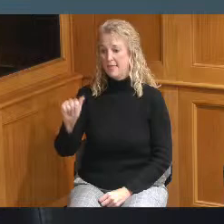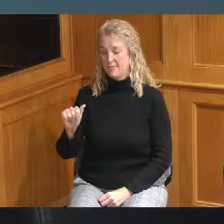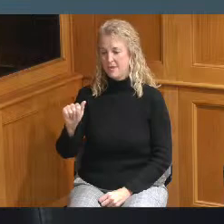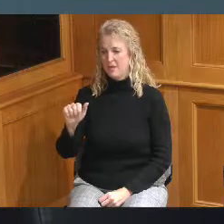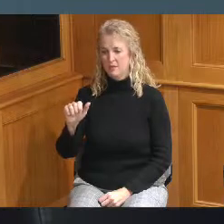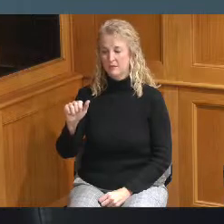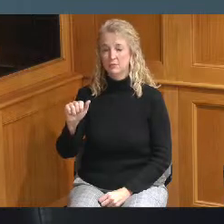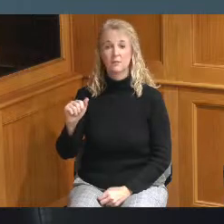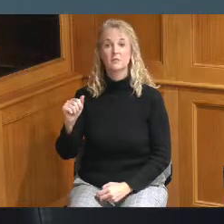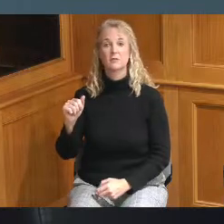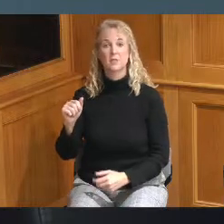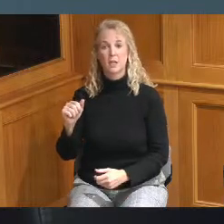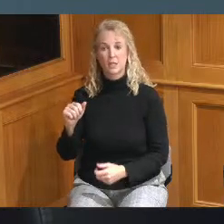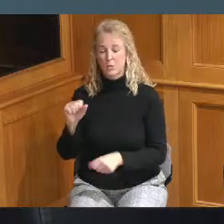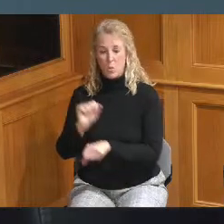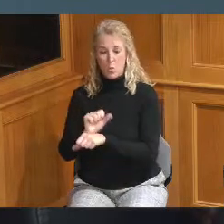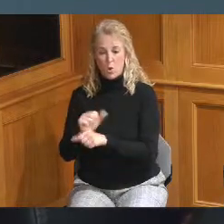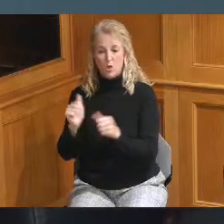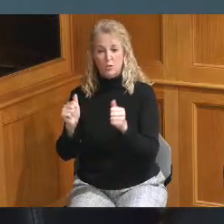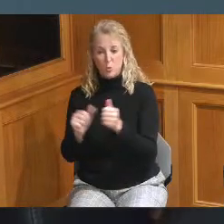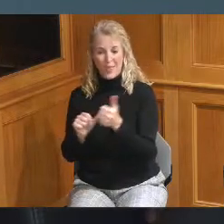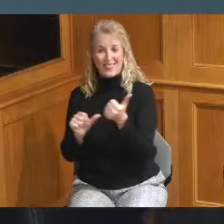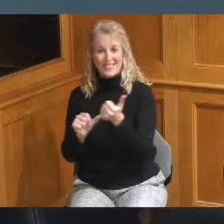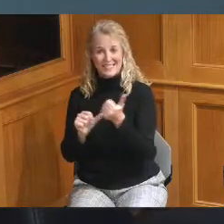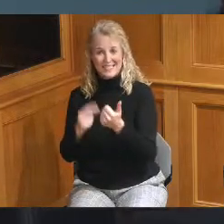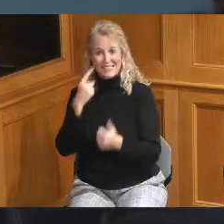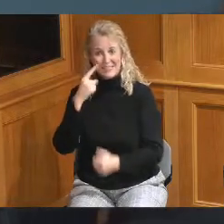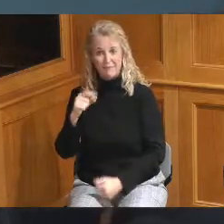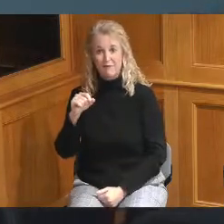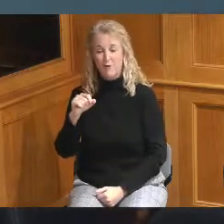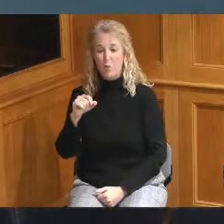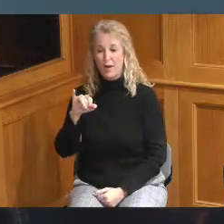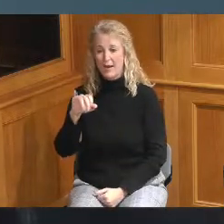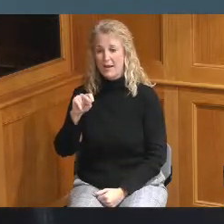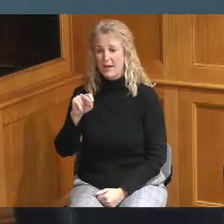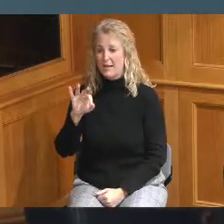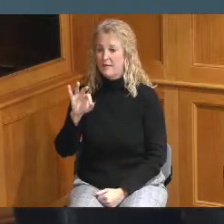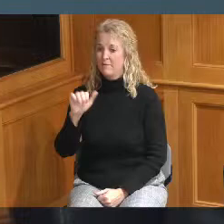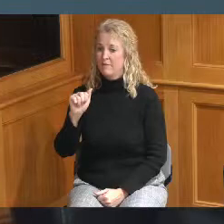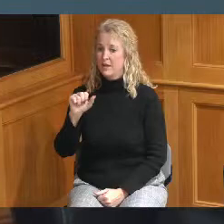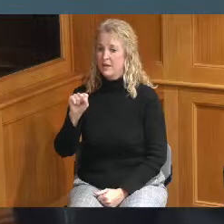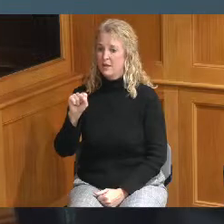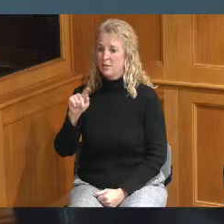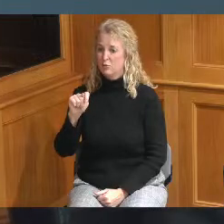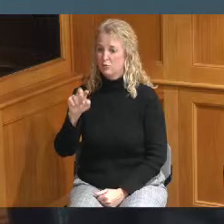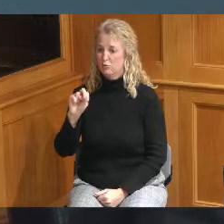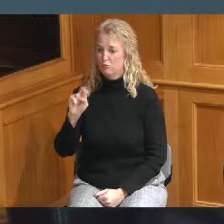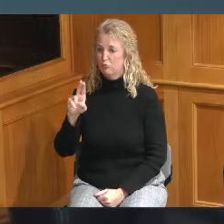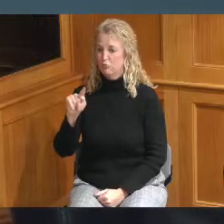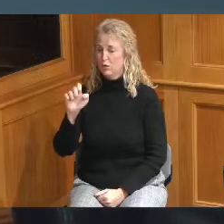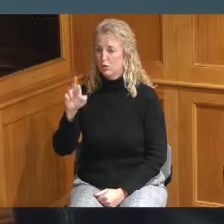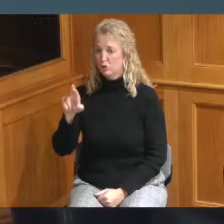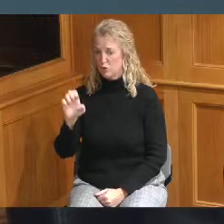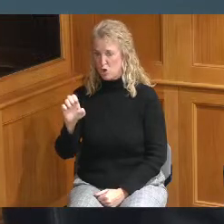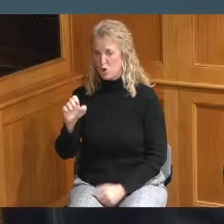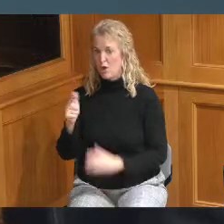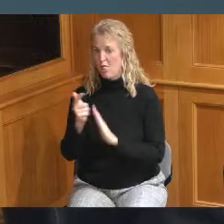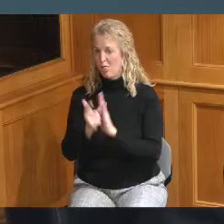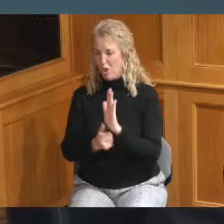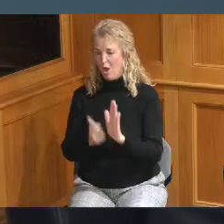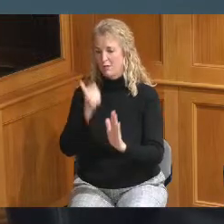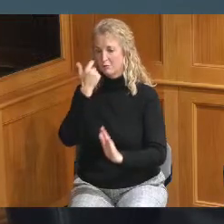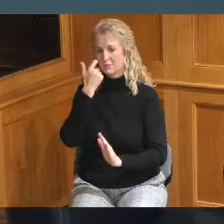for Infrastructure, talked about the 3-year anniversary of the bipartisan infrastructure law. And